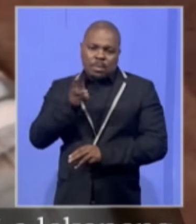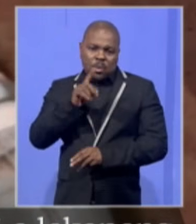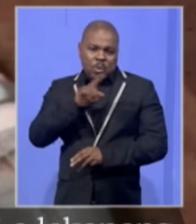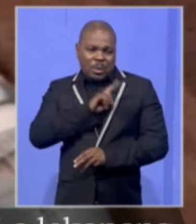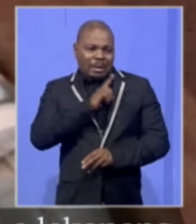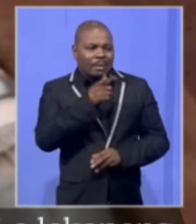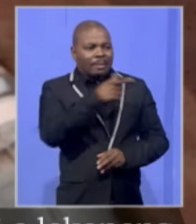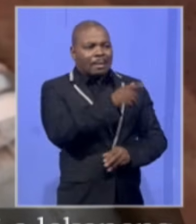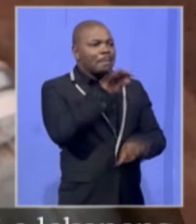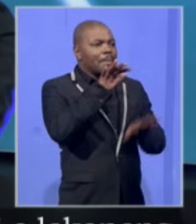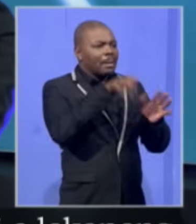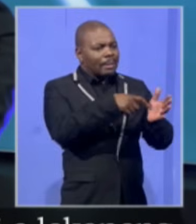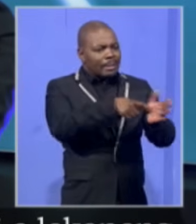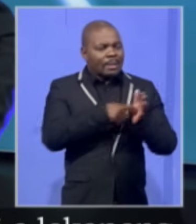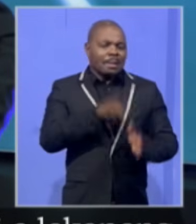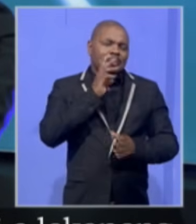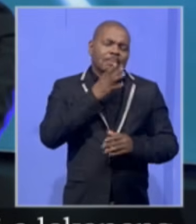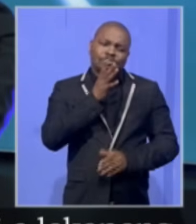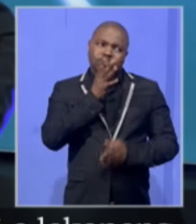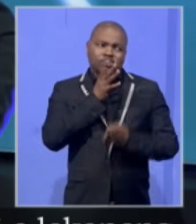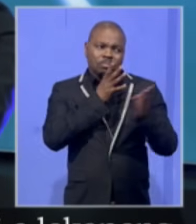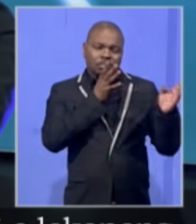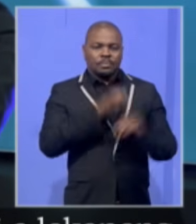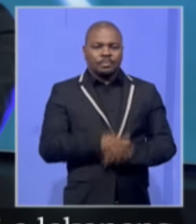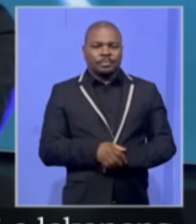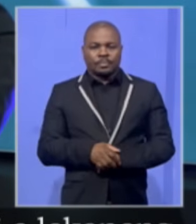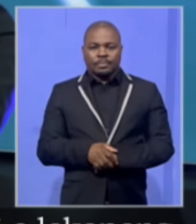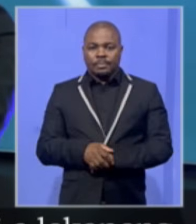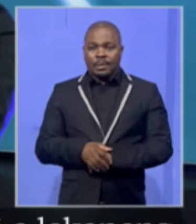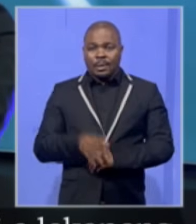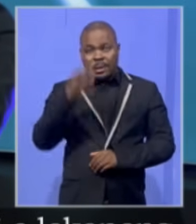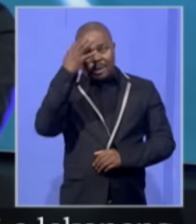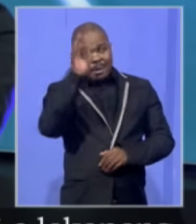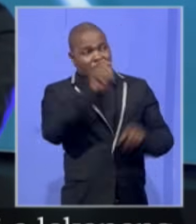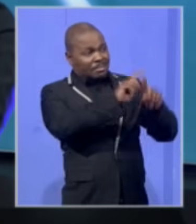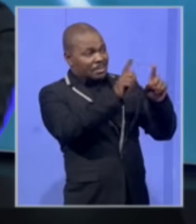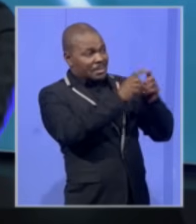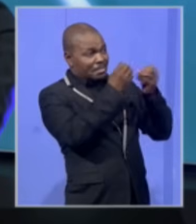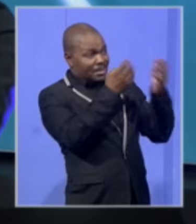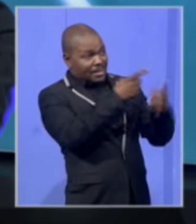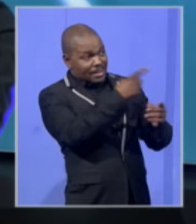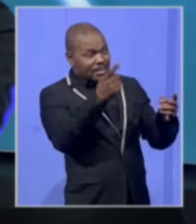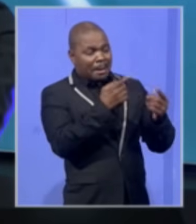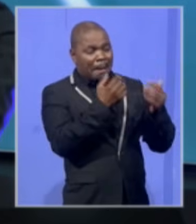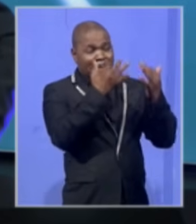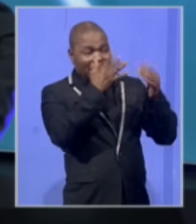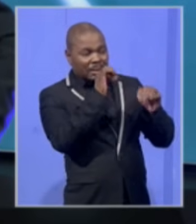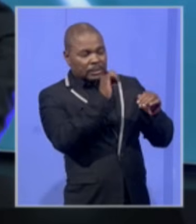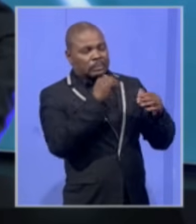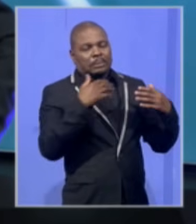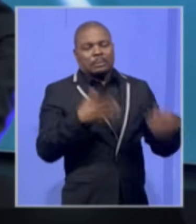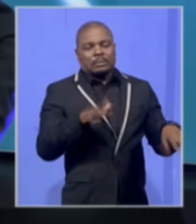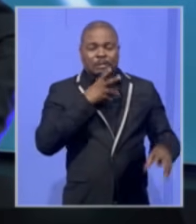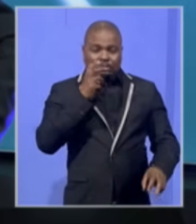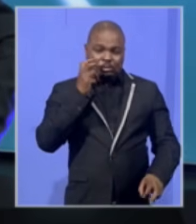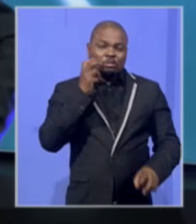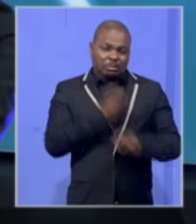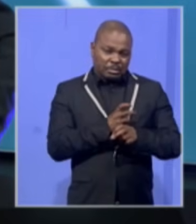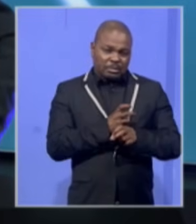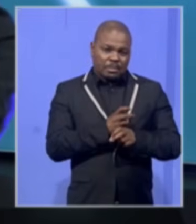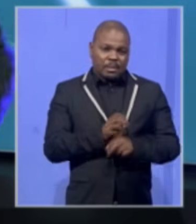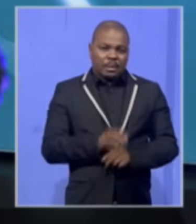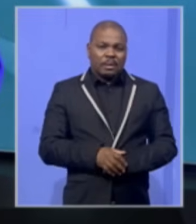tsweletseng go gola ya metsi. Most governments today are in a fiscally very difficult situation.